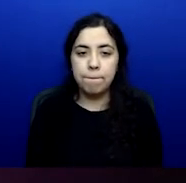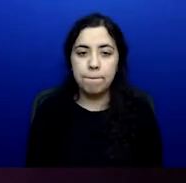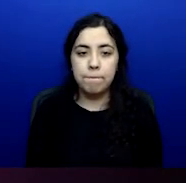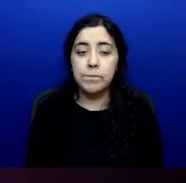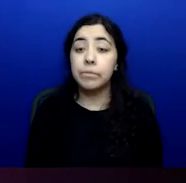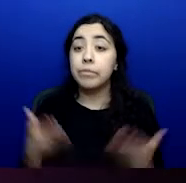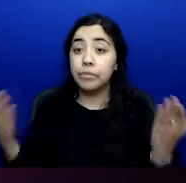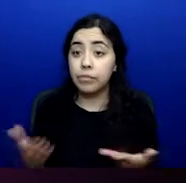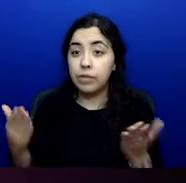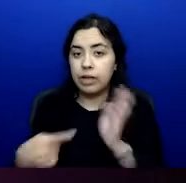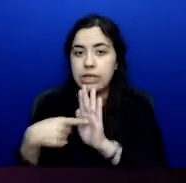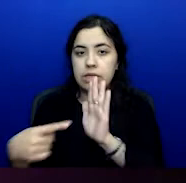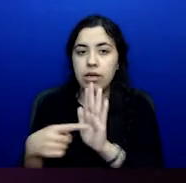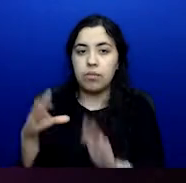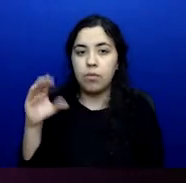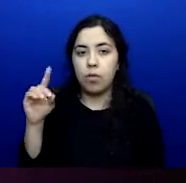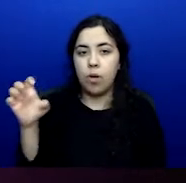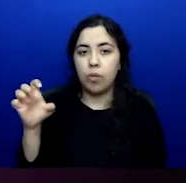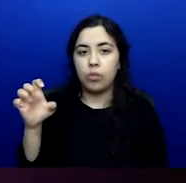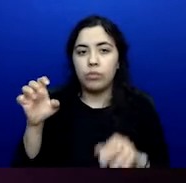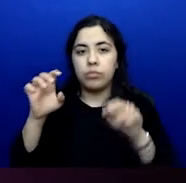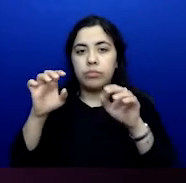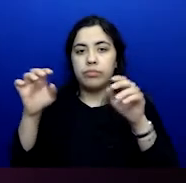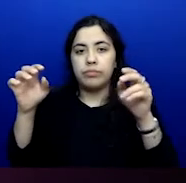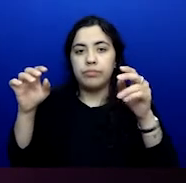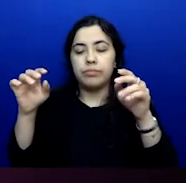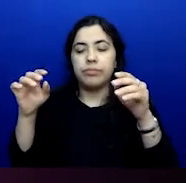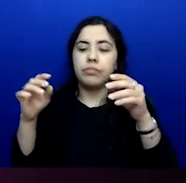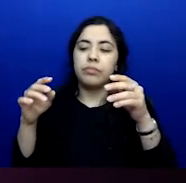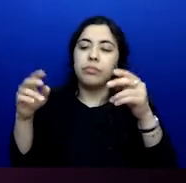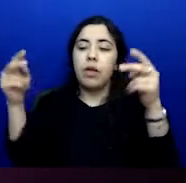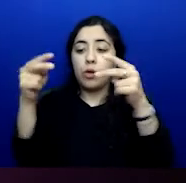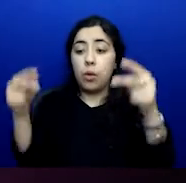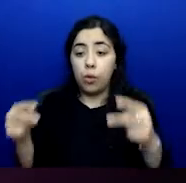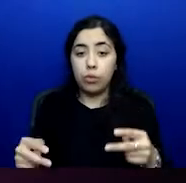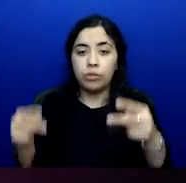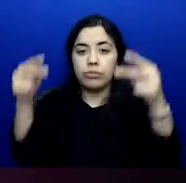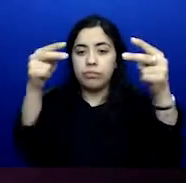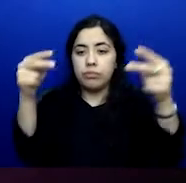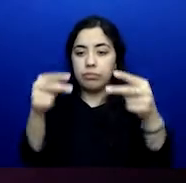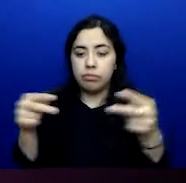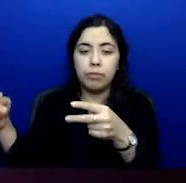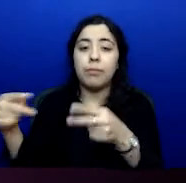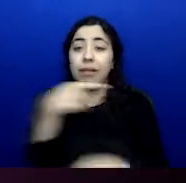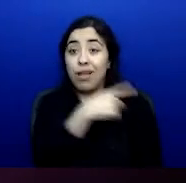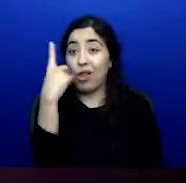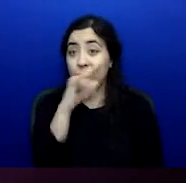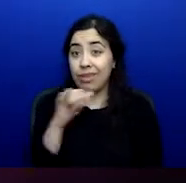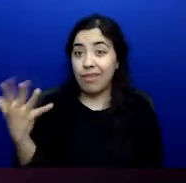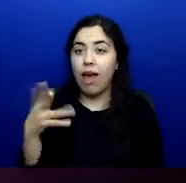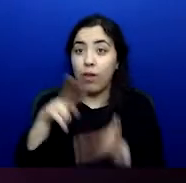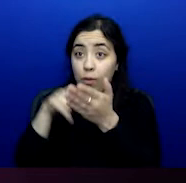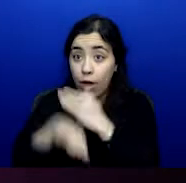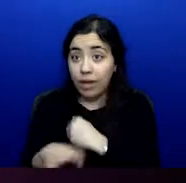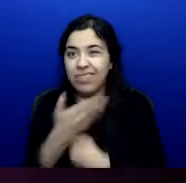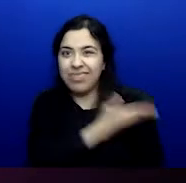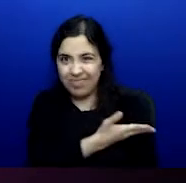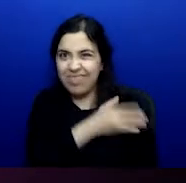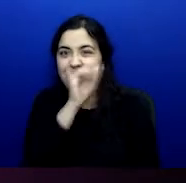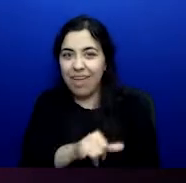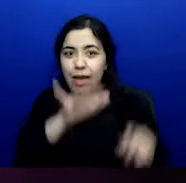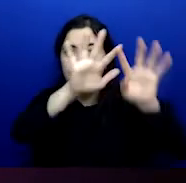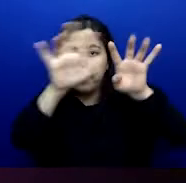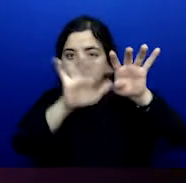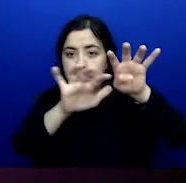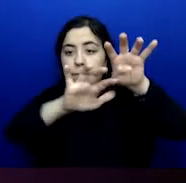And here's an example of the code scaffolding part. So this is basically the login mutation that you get. And